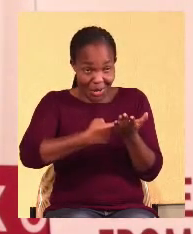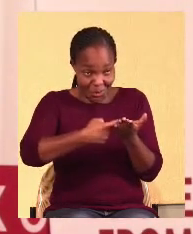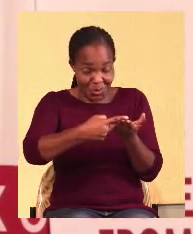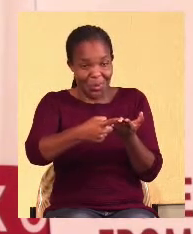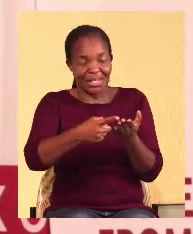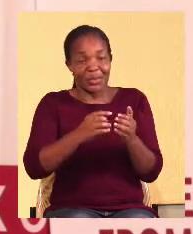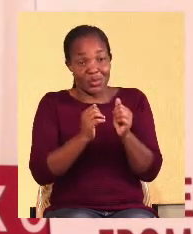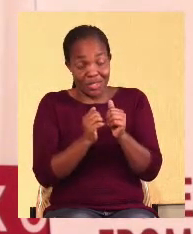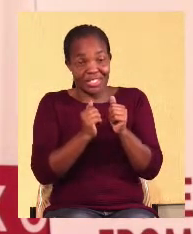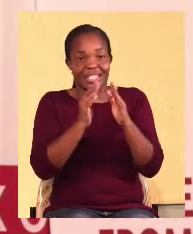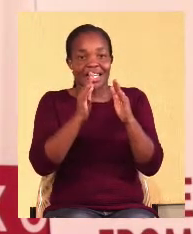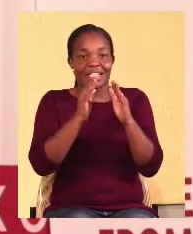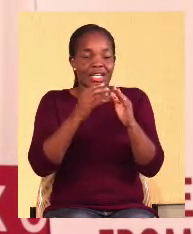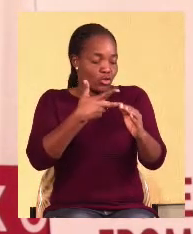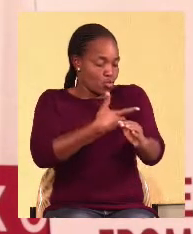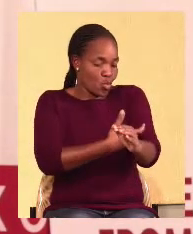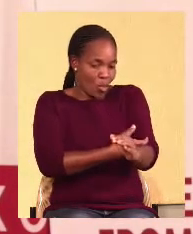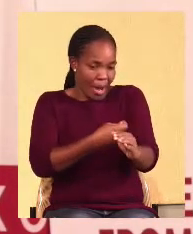will